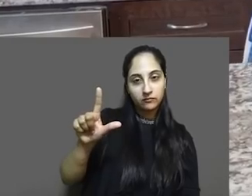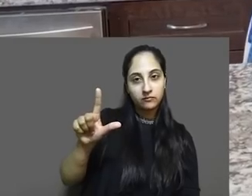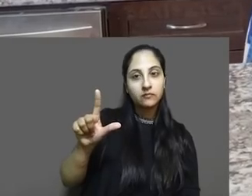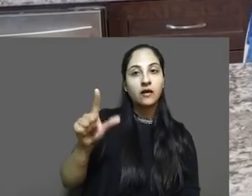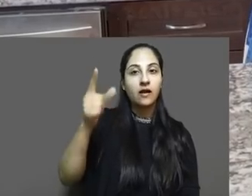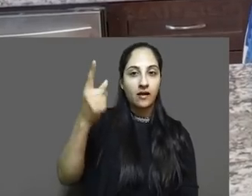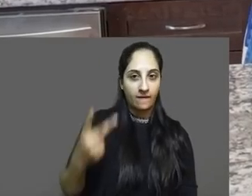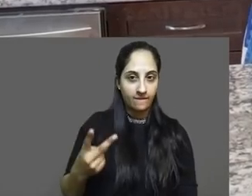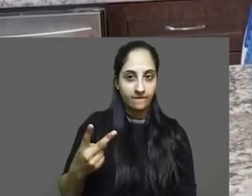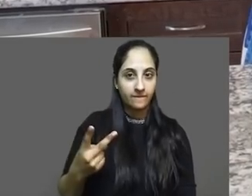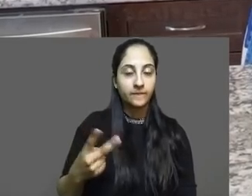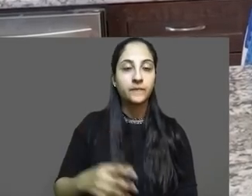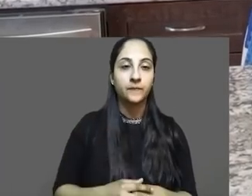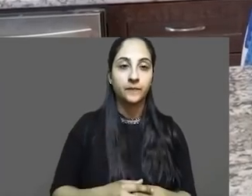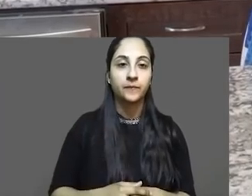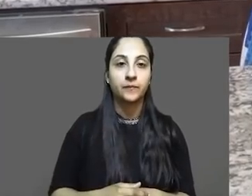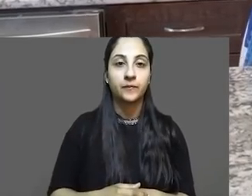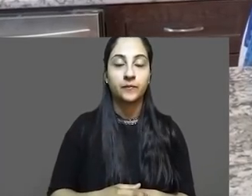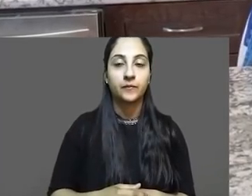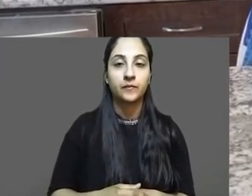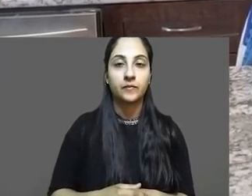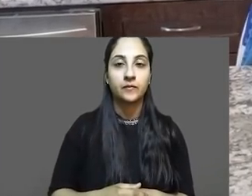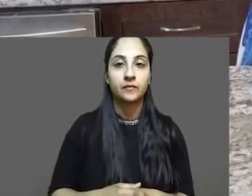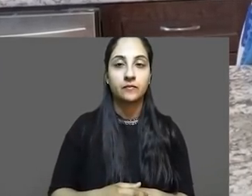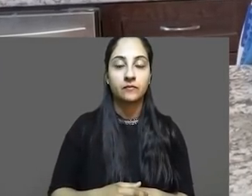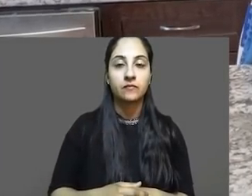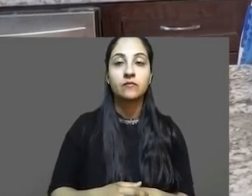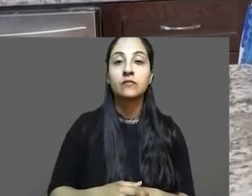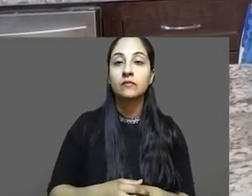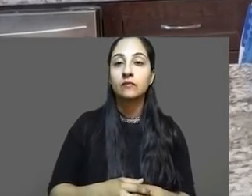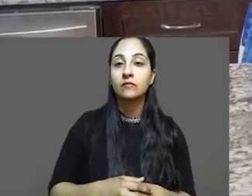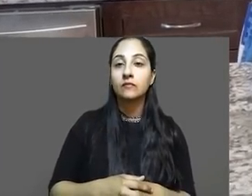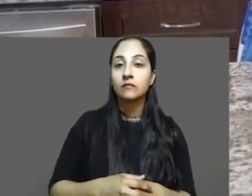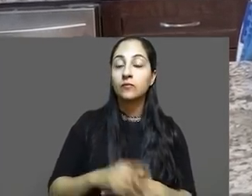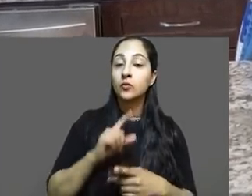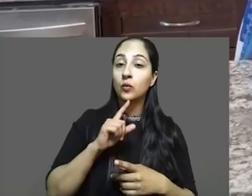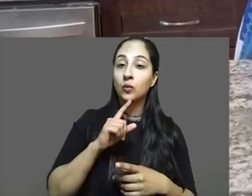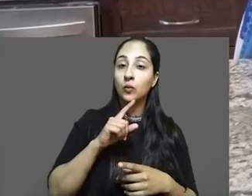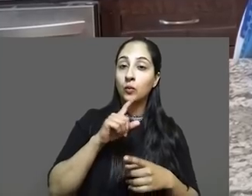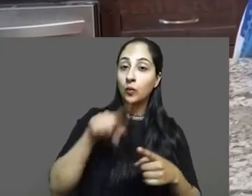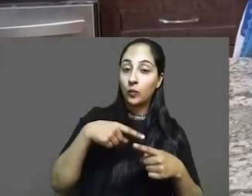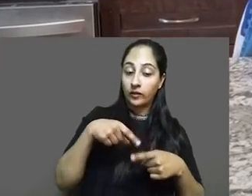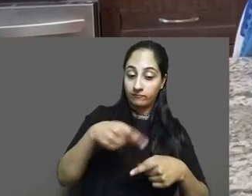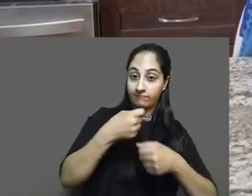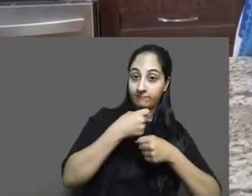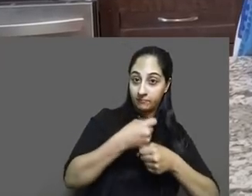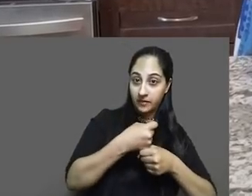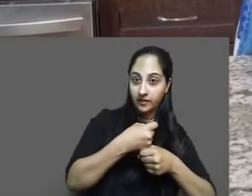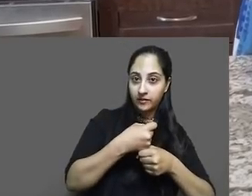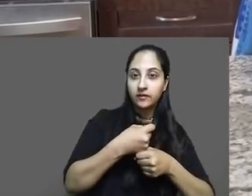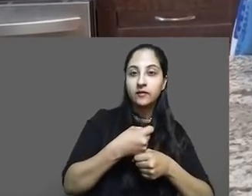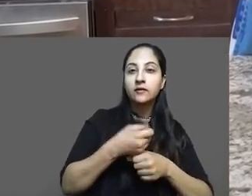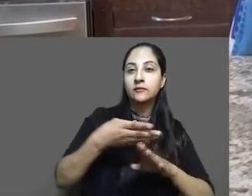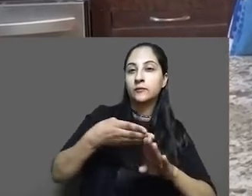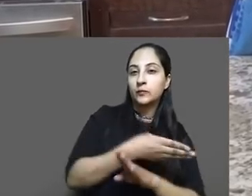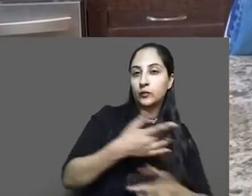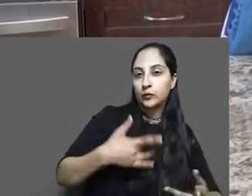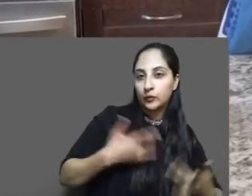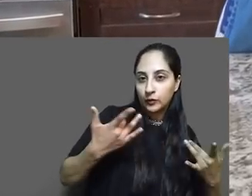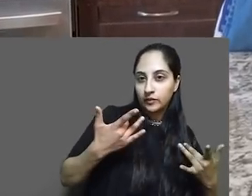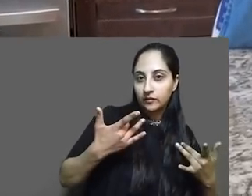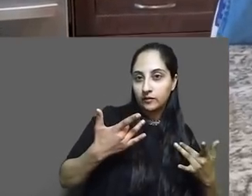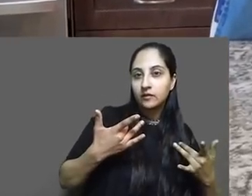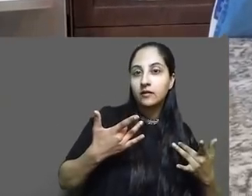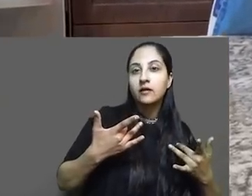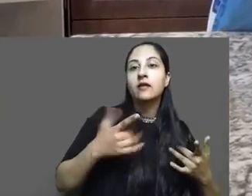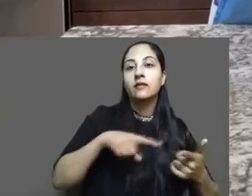put in early, so you need to put the sherbet, but make the sherbet a little bit early if you want to serve. Otherwise, oh yeah, see, I see it's a big chunk there, we have to